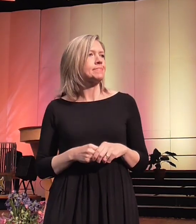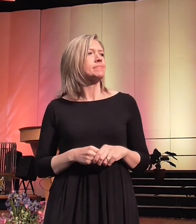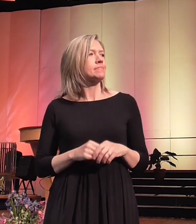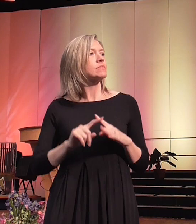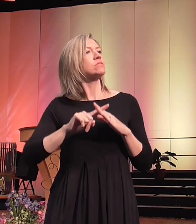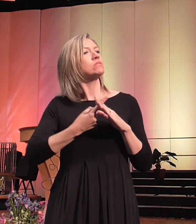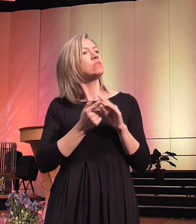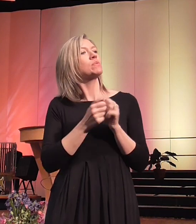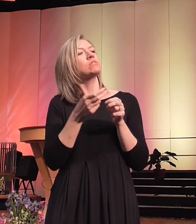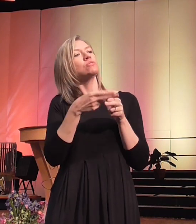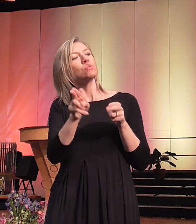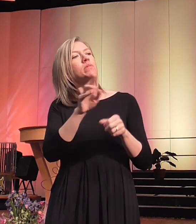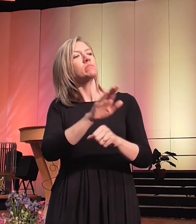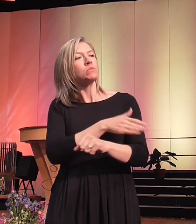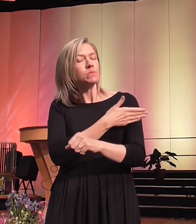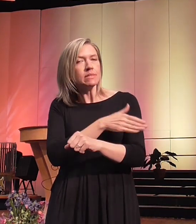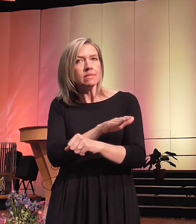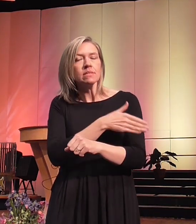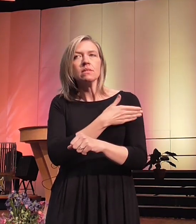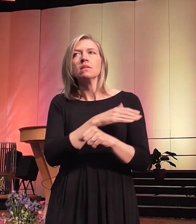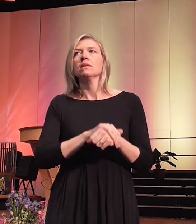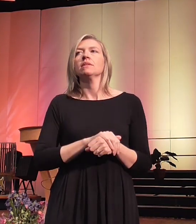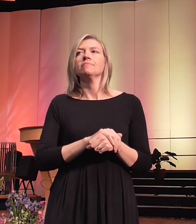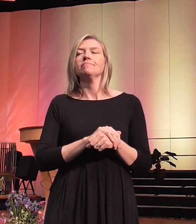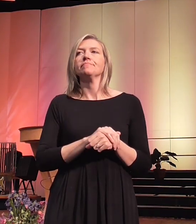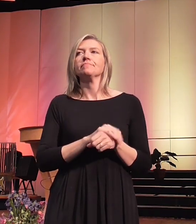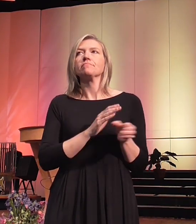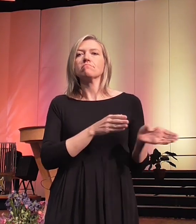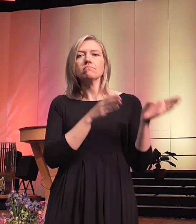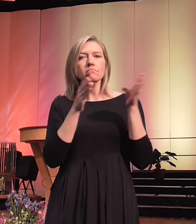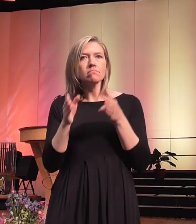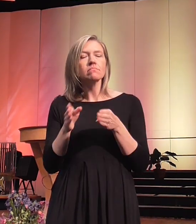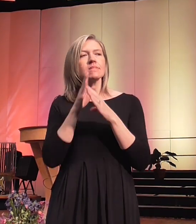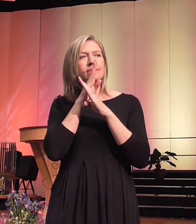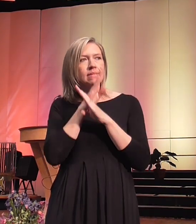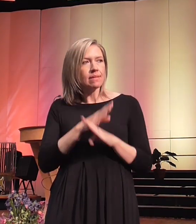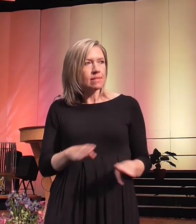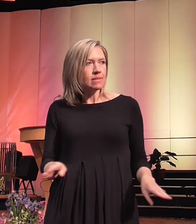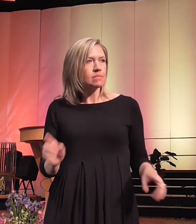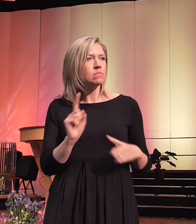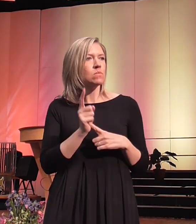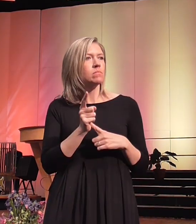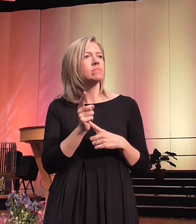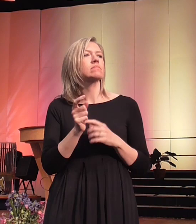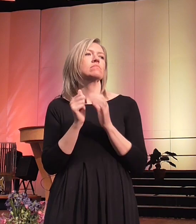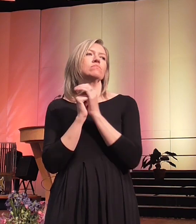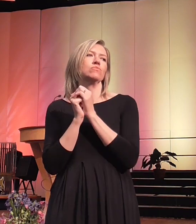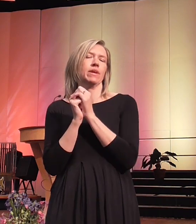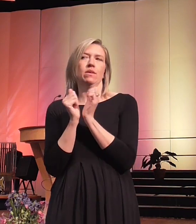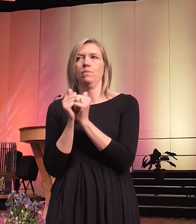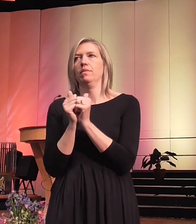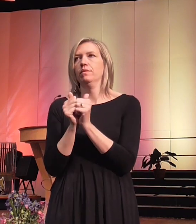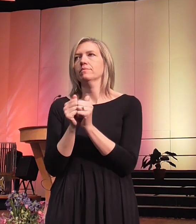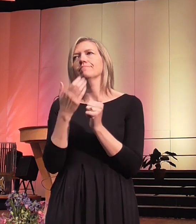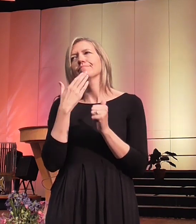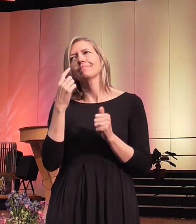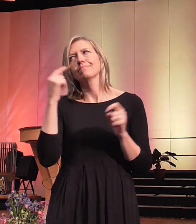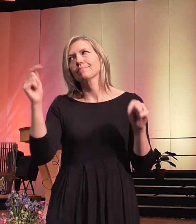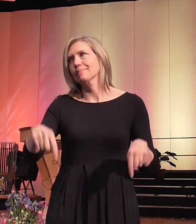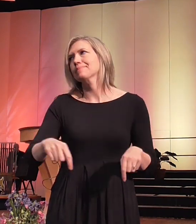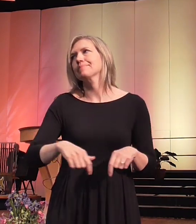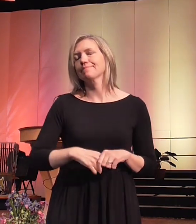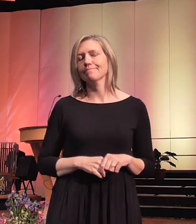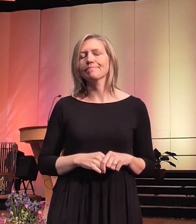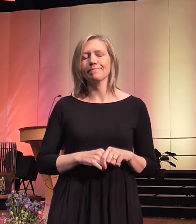going to start out with a short piece of music. We're going to have some silence, and then we'll pray together. Thanks for being here.